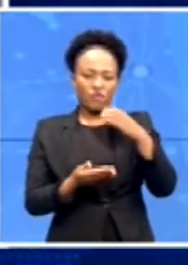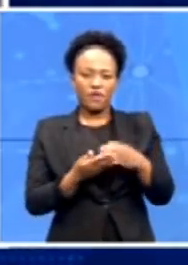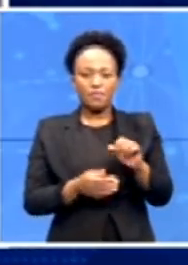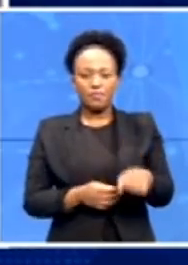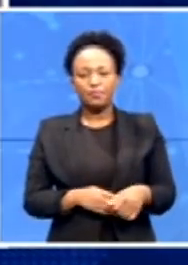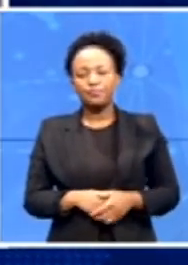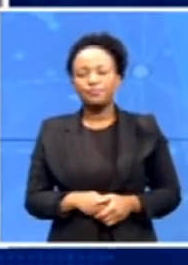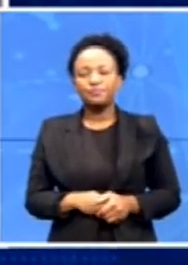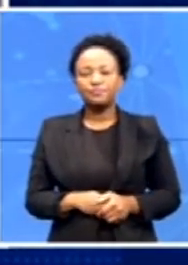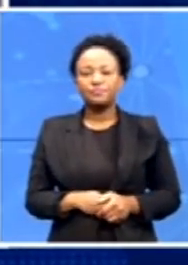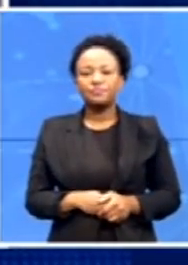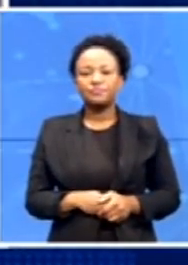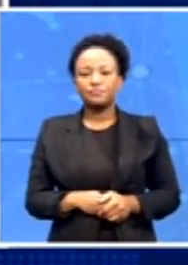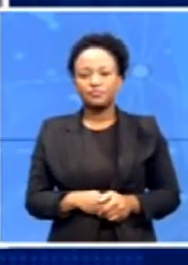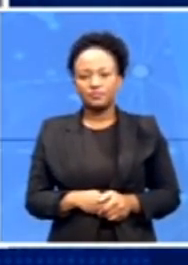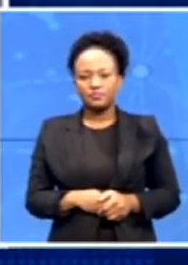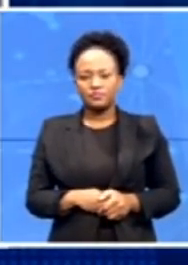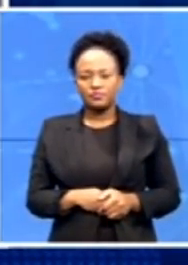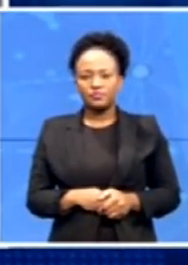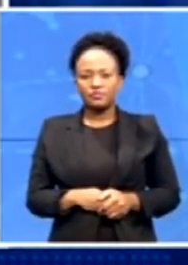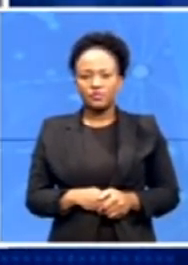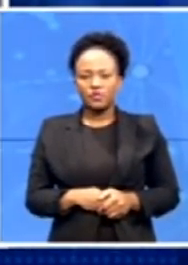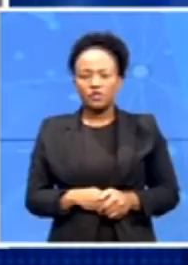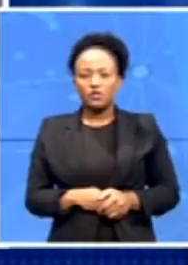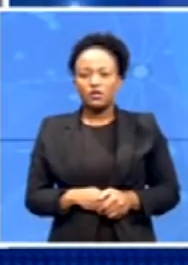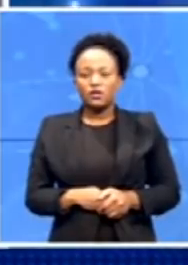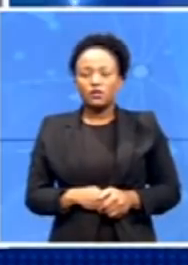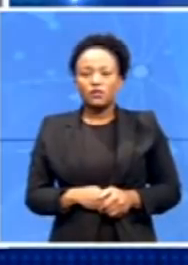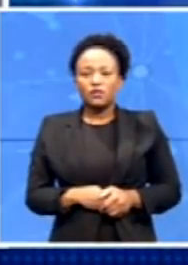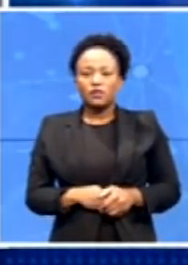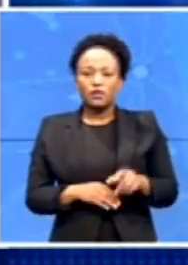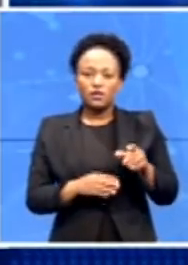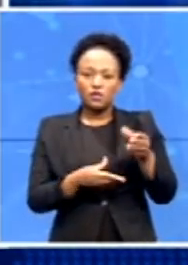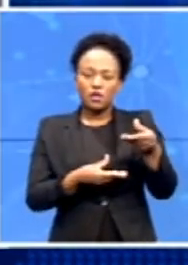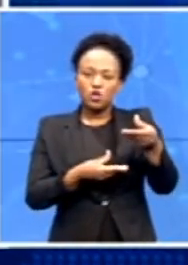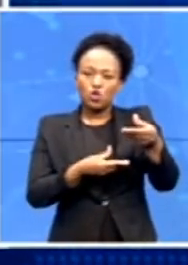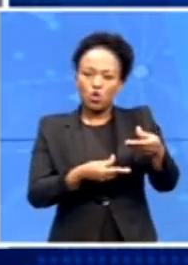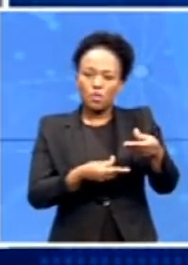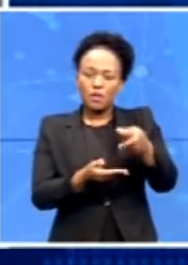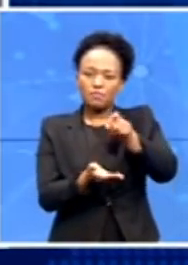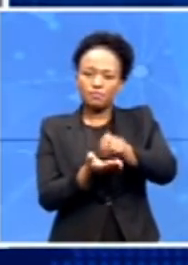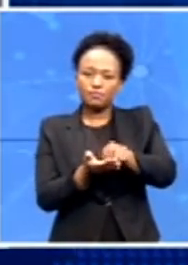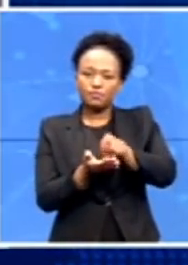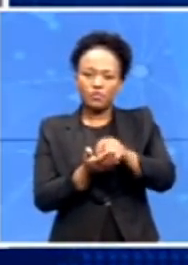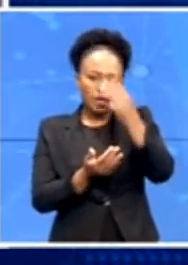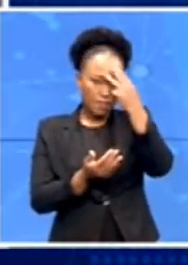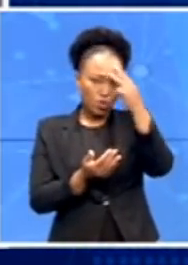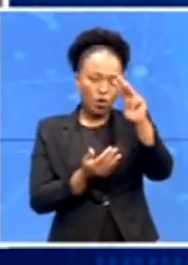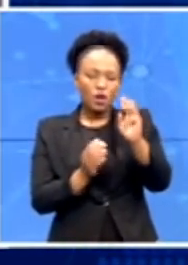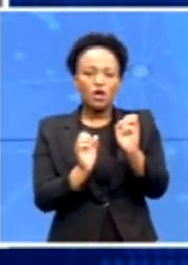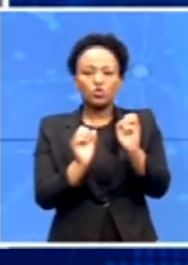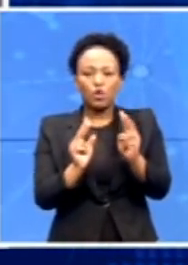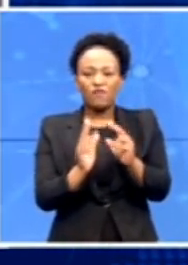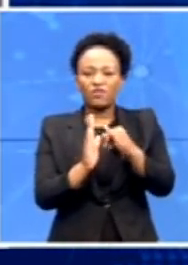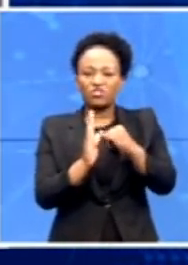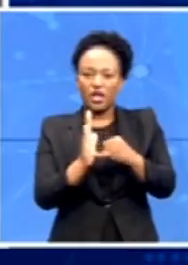This document was then dated at Pretoria on the 12th day of January of